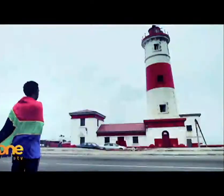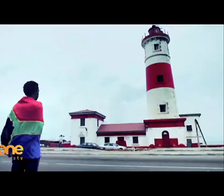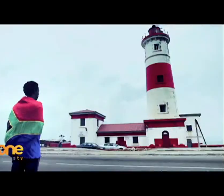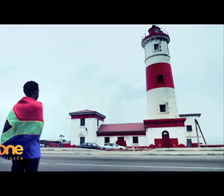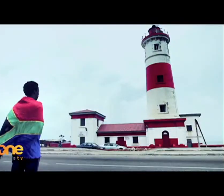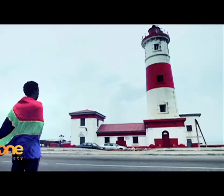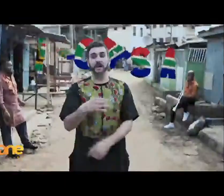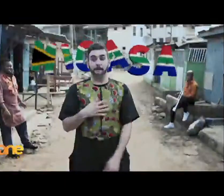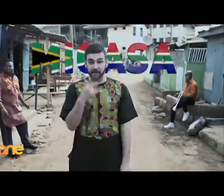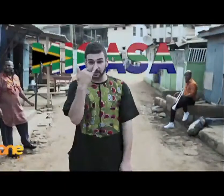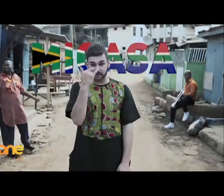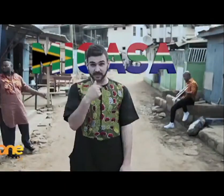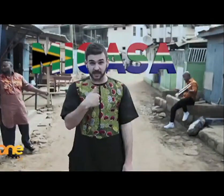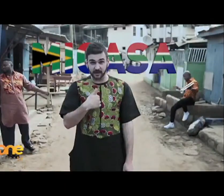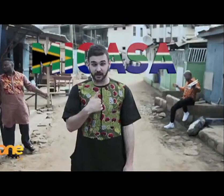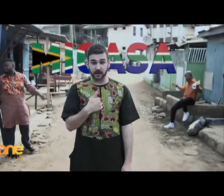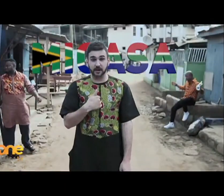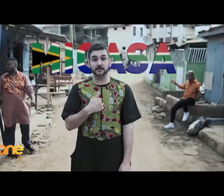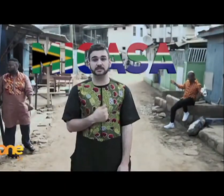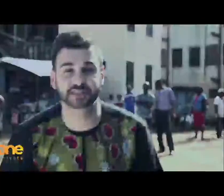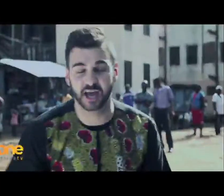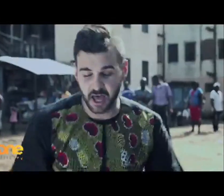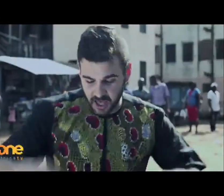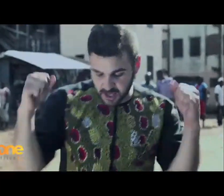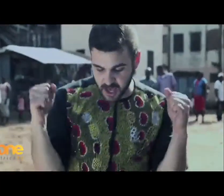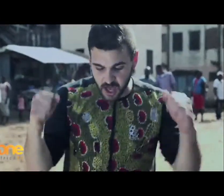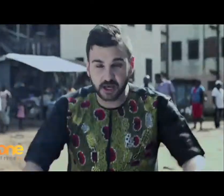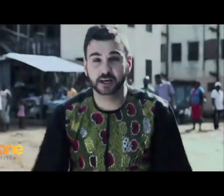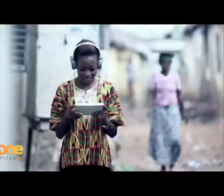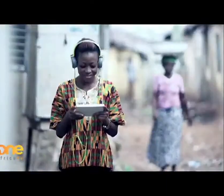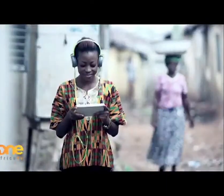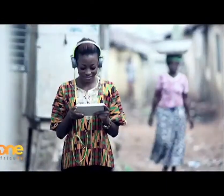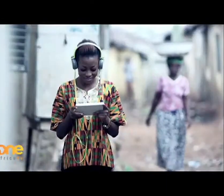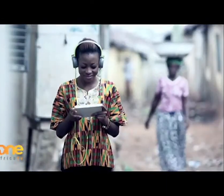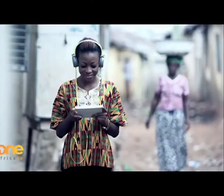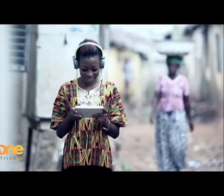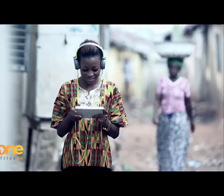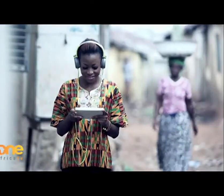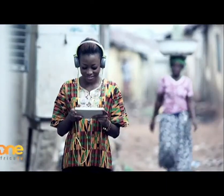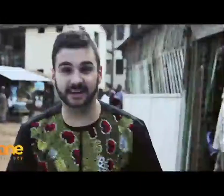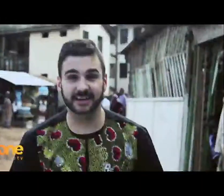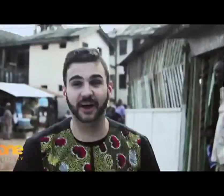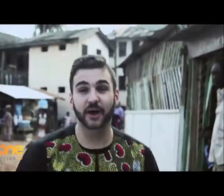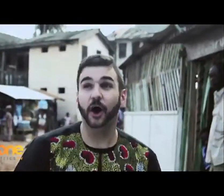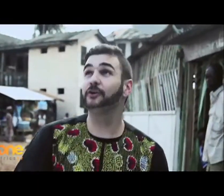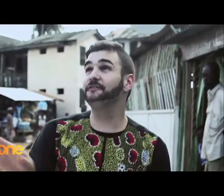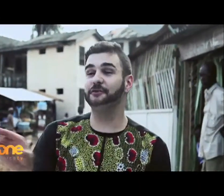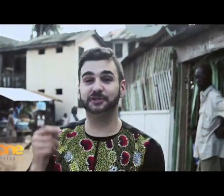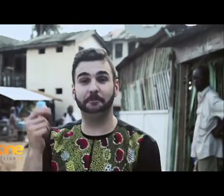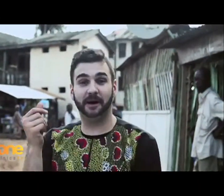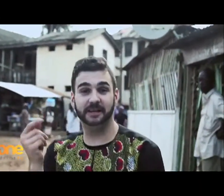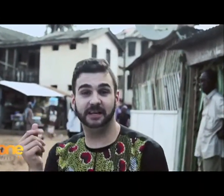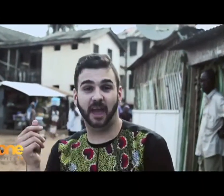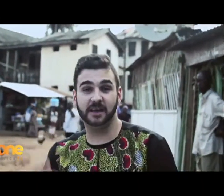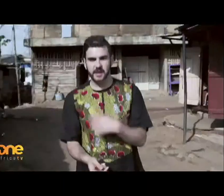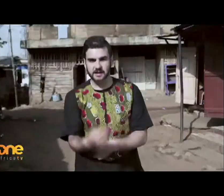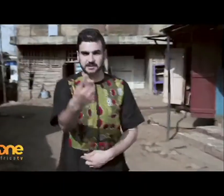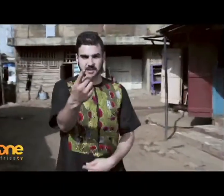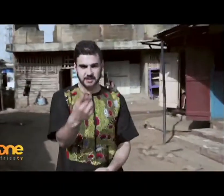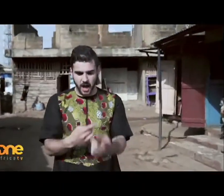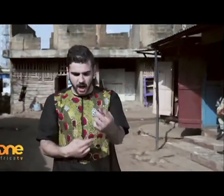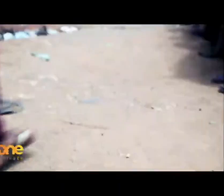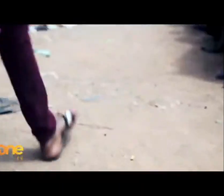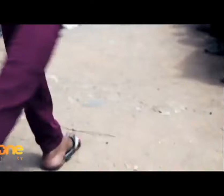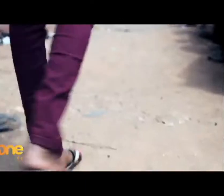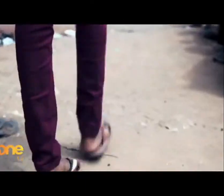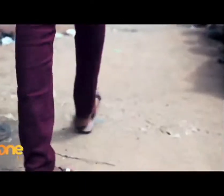the whole world be looking at us, yeah, 'cause our land is honey, all the future money, and